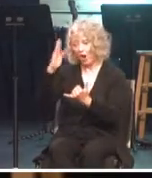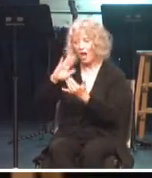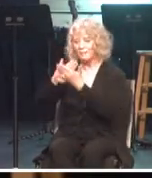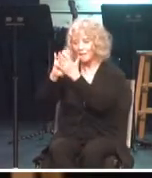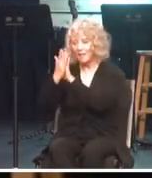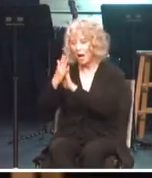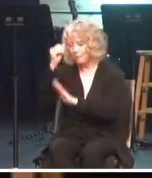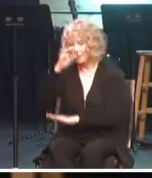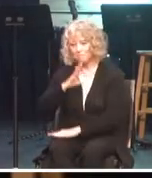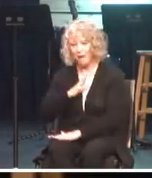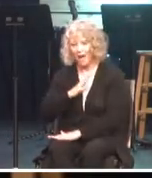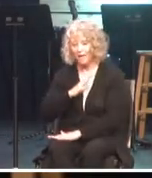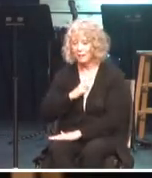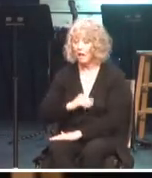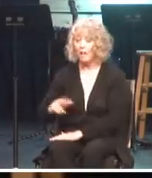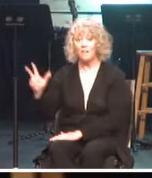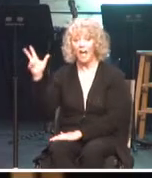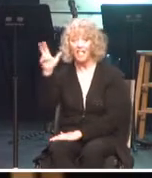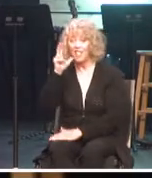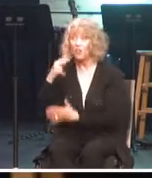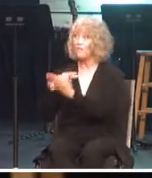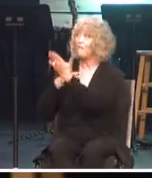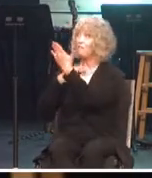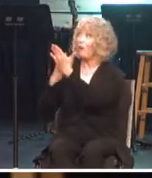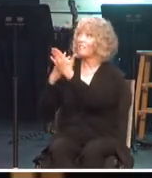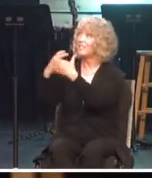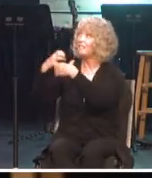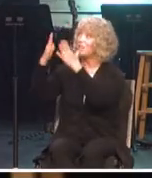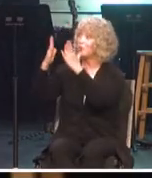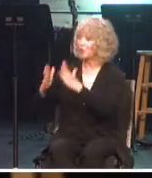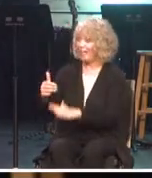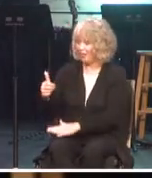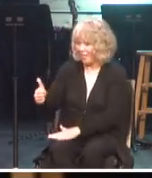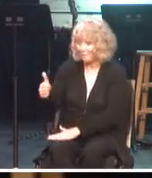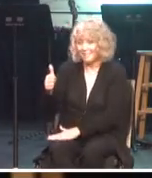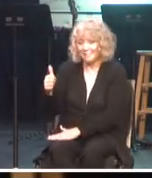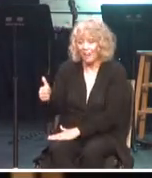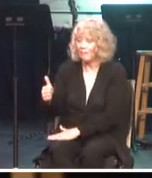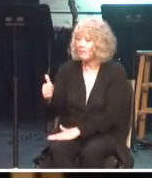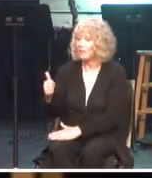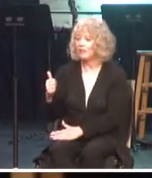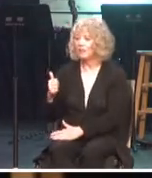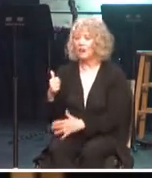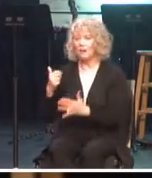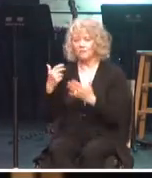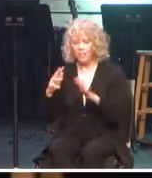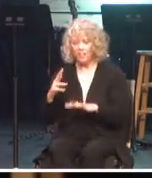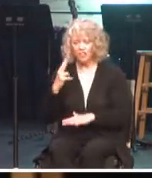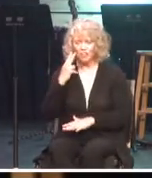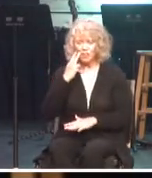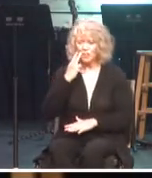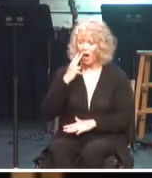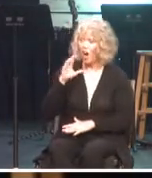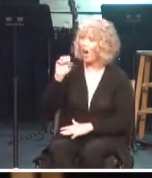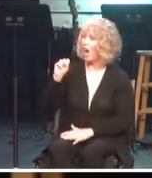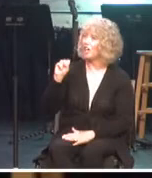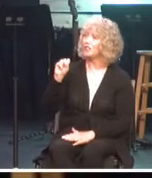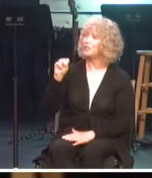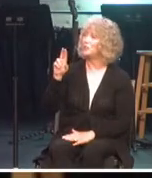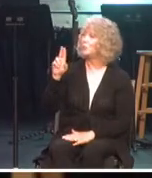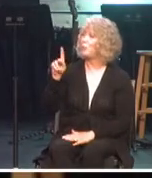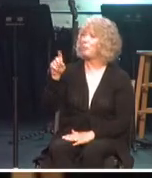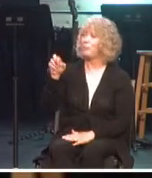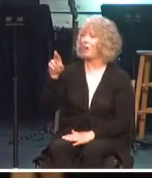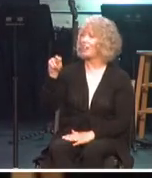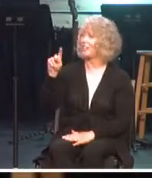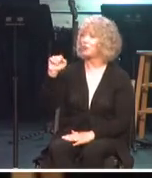the voice of their Creator, though having experienced supernatural power like no crowd in the history